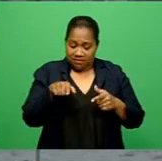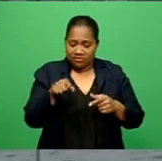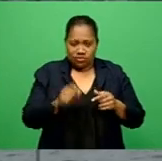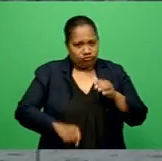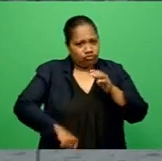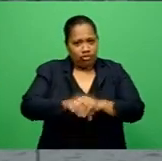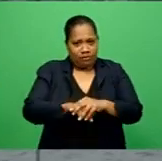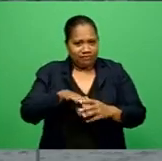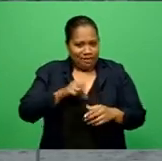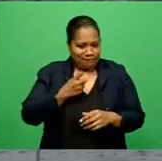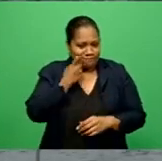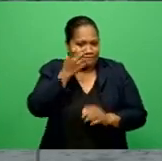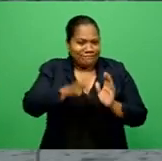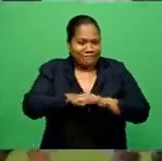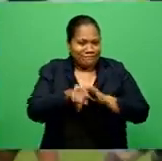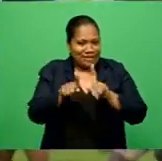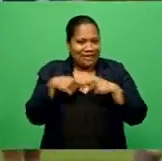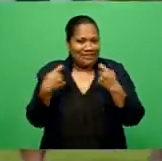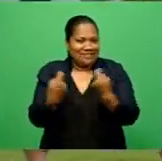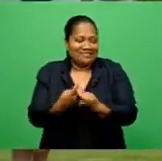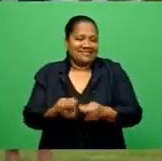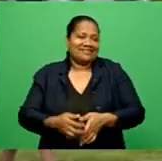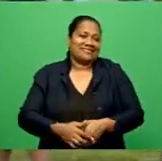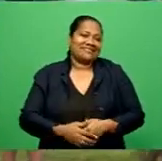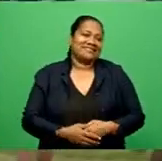Karlaini Tavi has more.